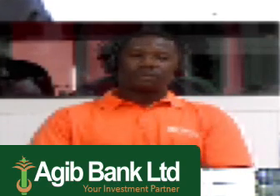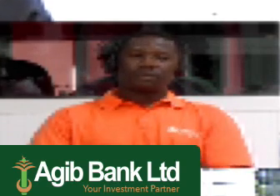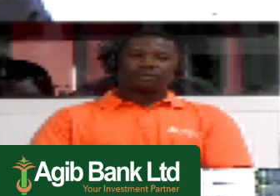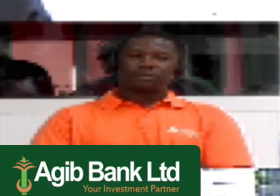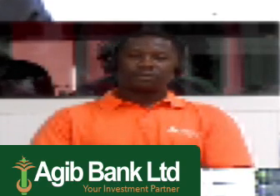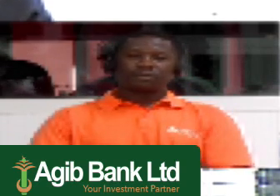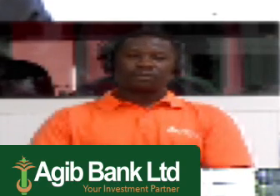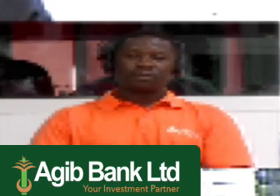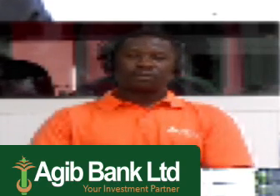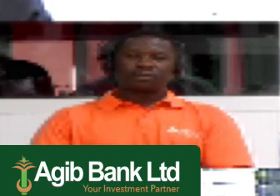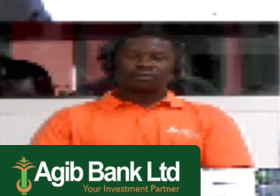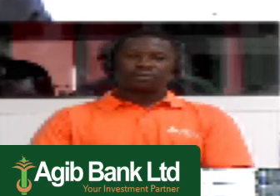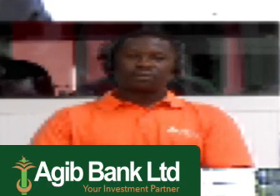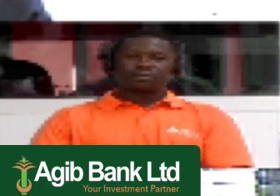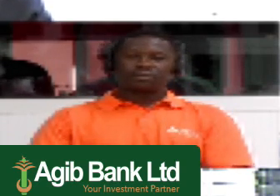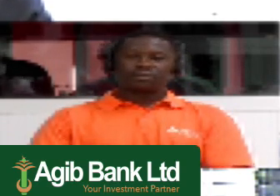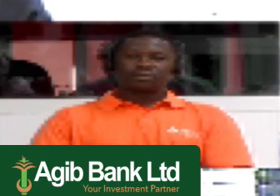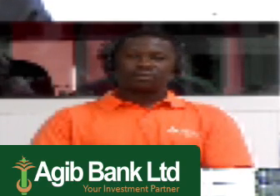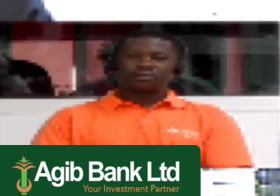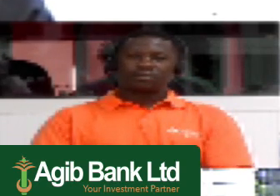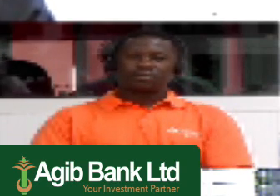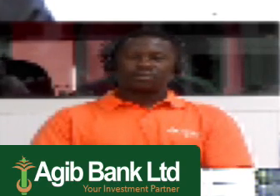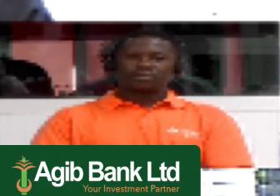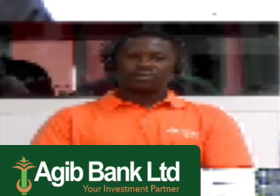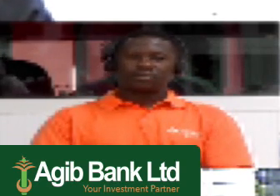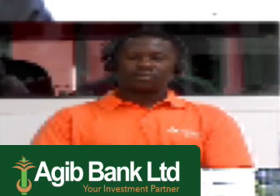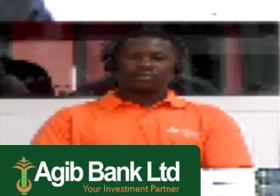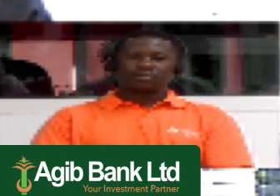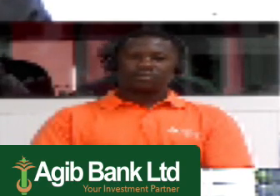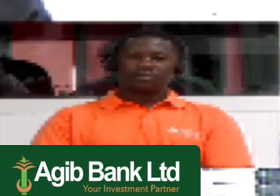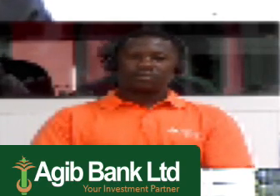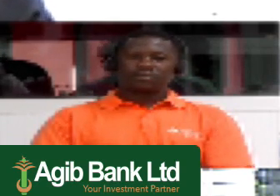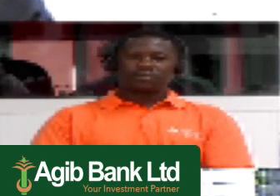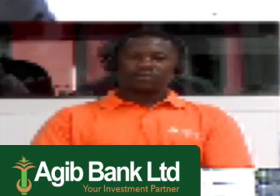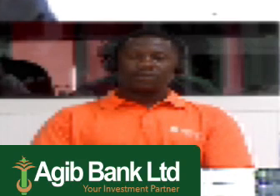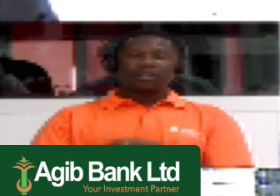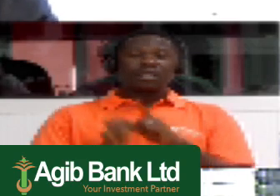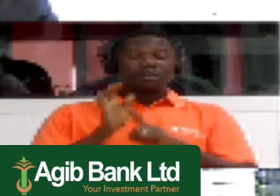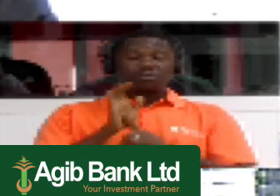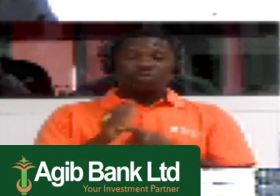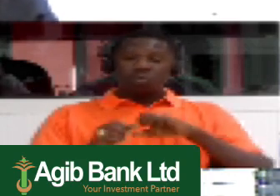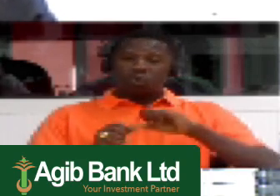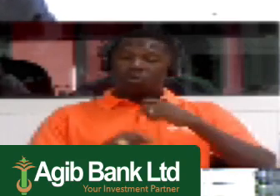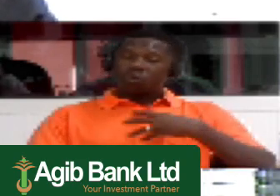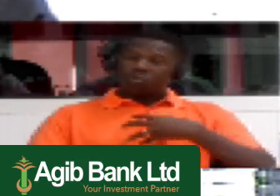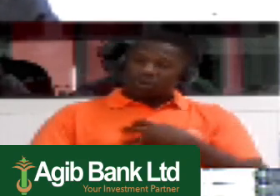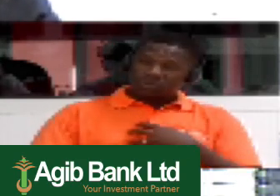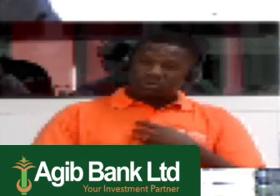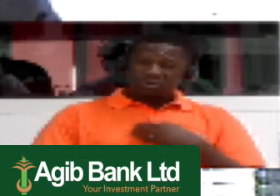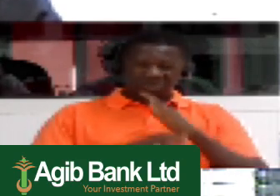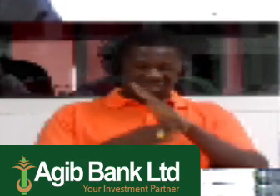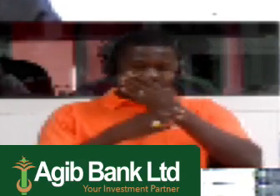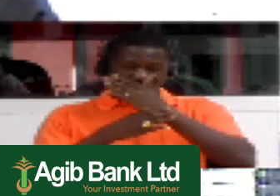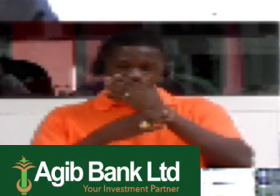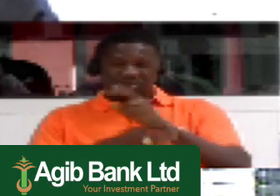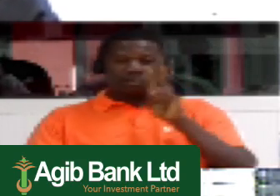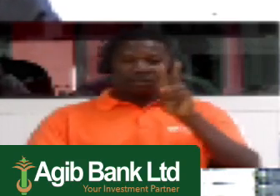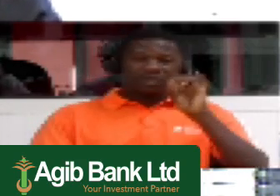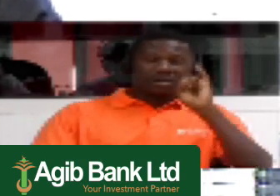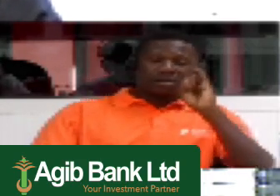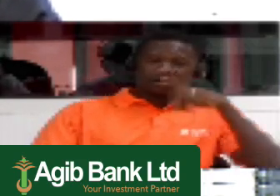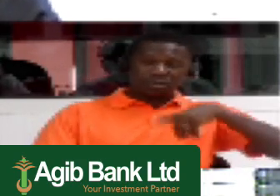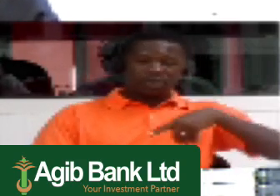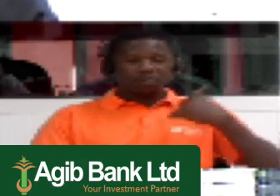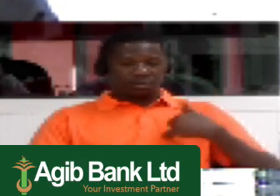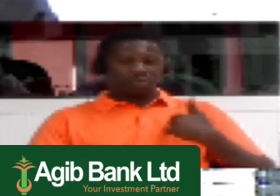who are bent on causing mayhem. In lafta ka VIP tora. Those that may want to